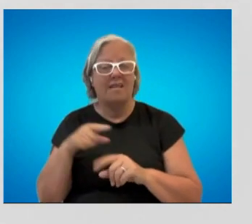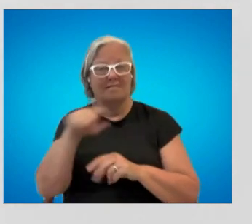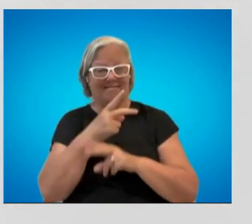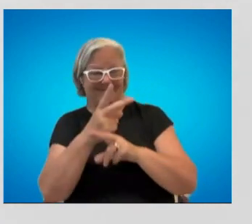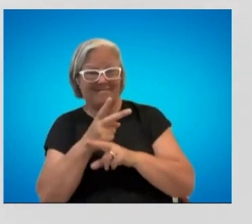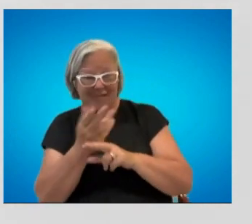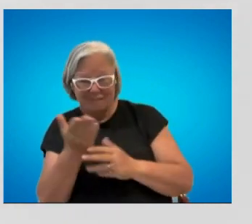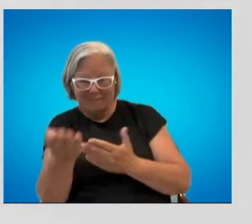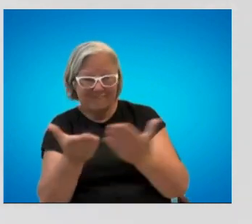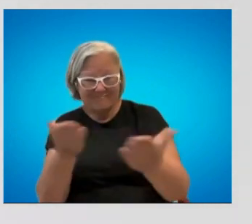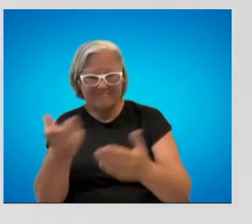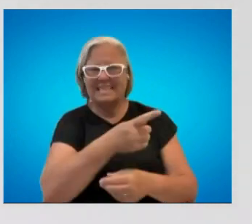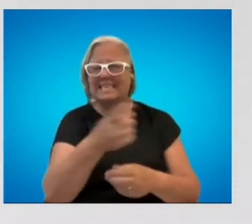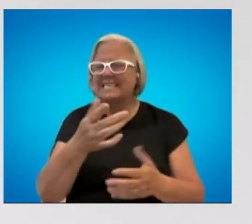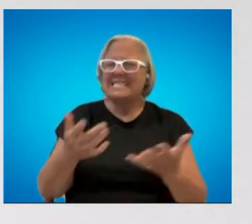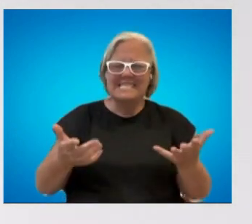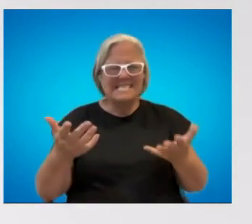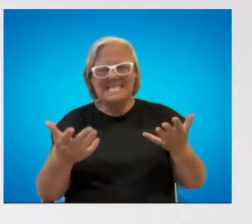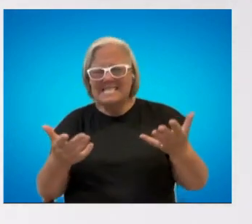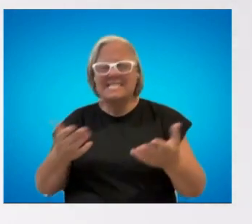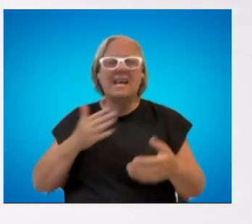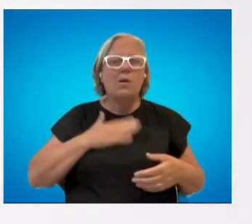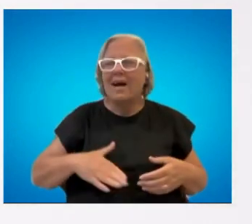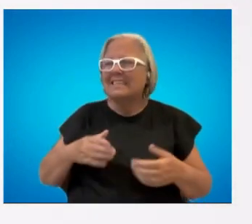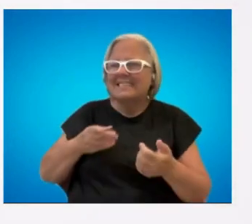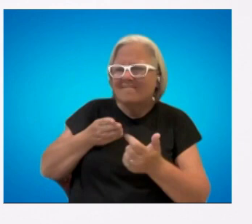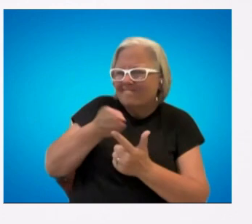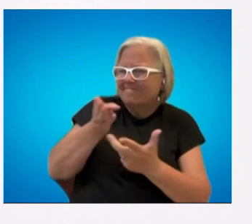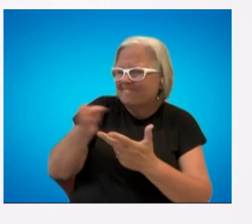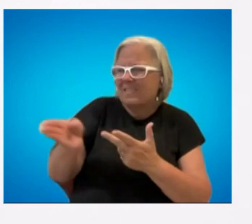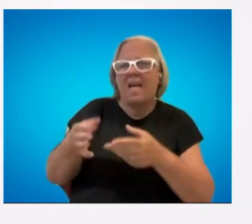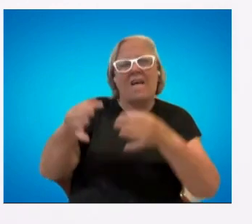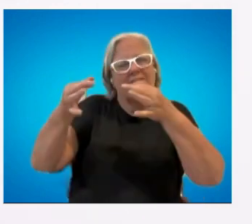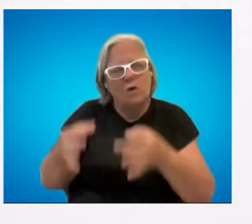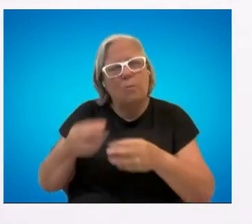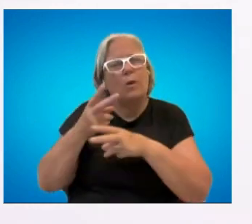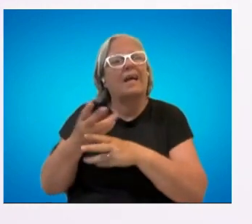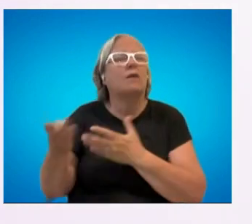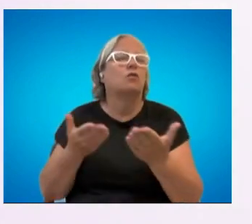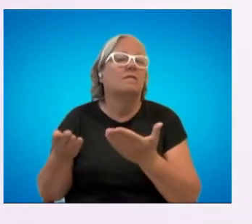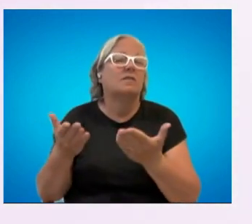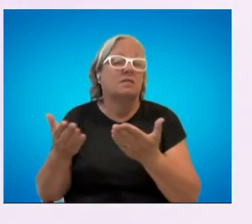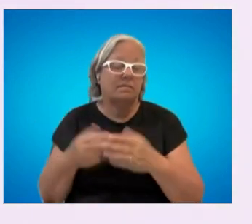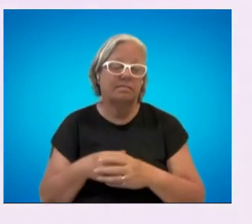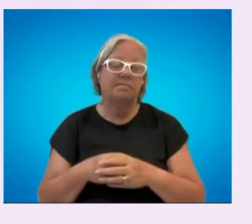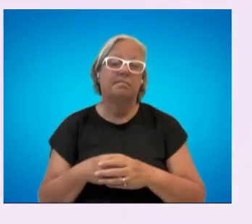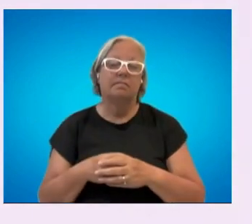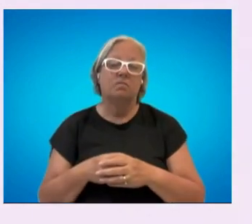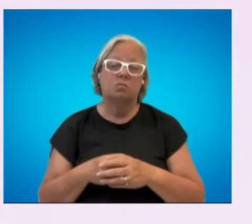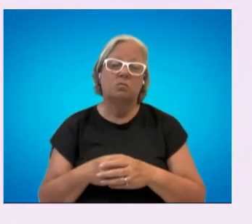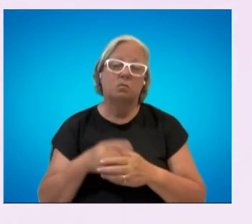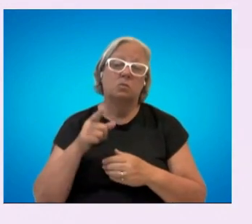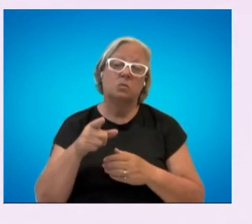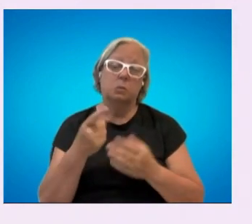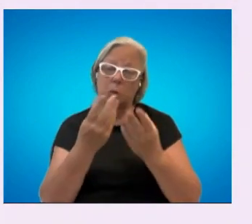care services they need. For a quarter of carers, for the long-term care services are